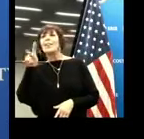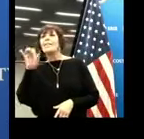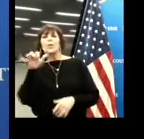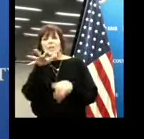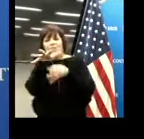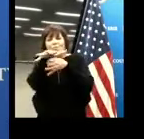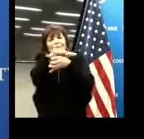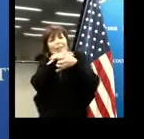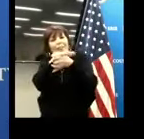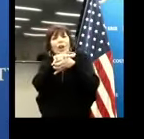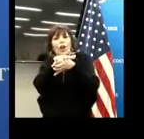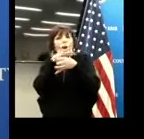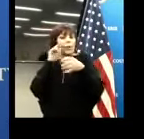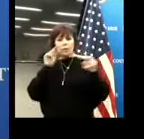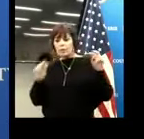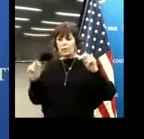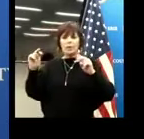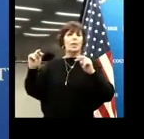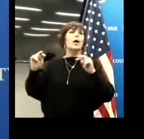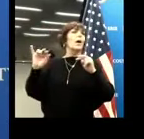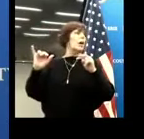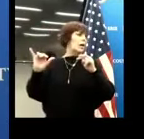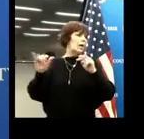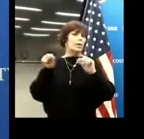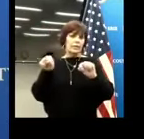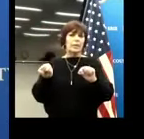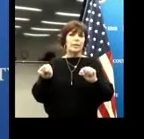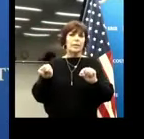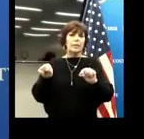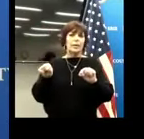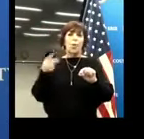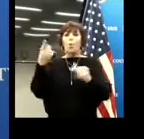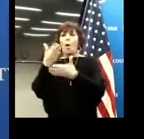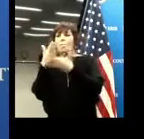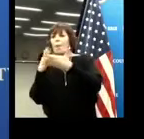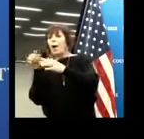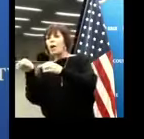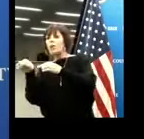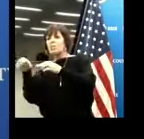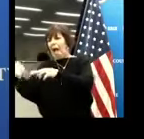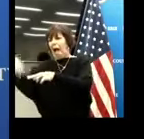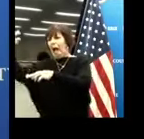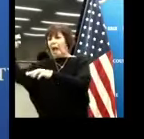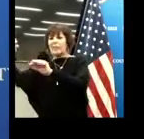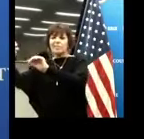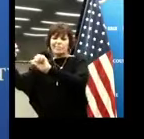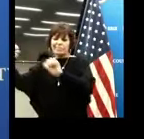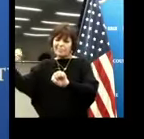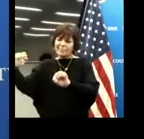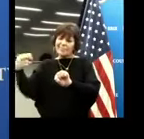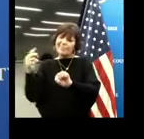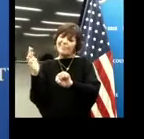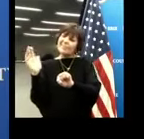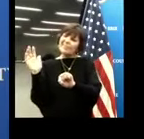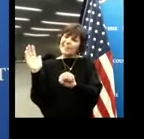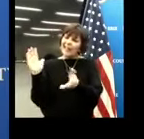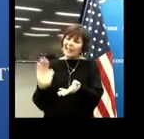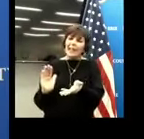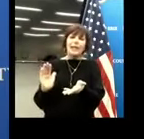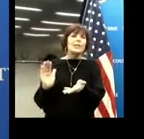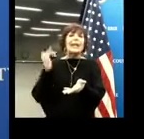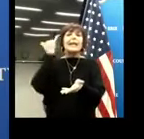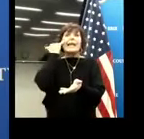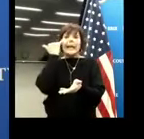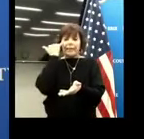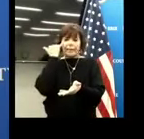And when you look at those, you'll see, even in those zip codes, you'll see one part of the zip code very high, another one maybe not so bad. So if we